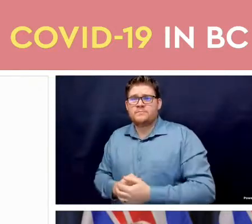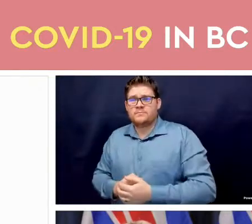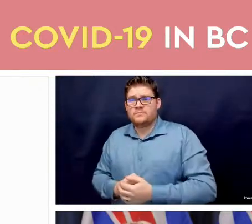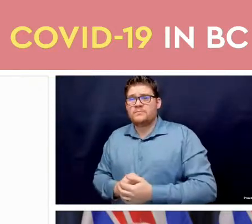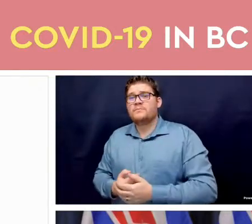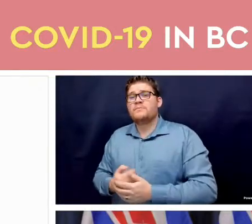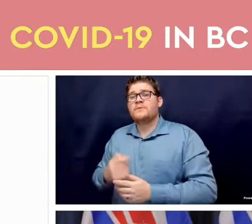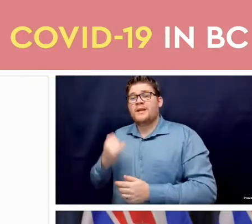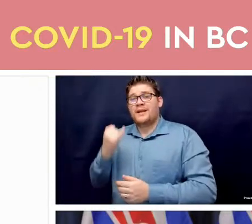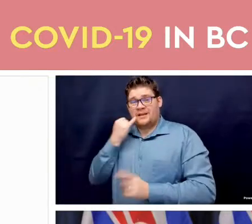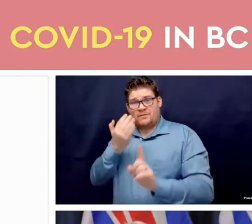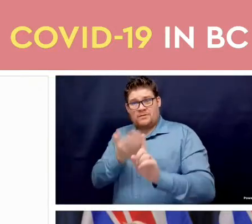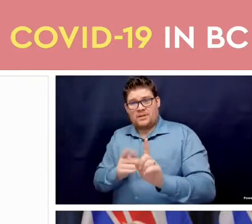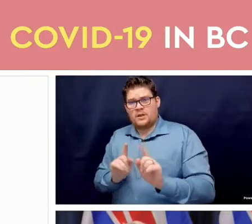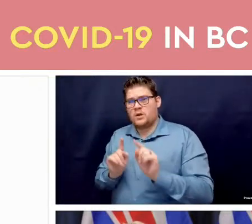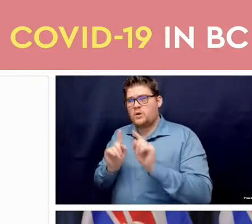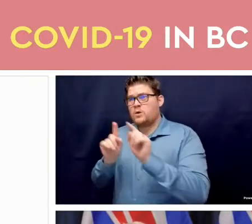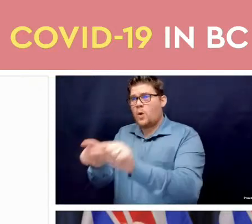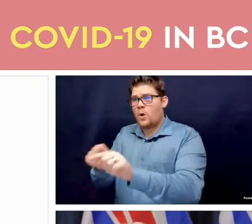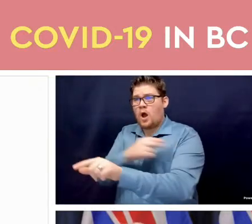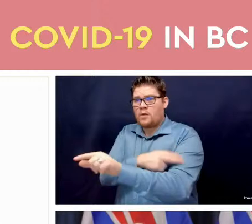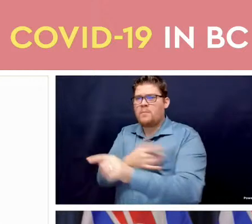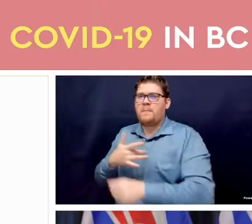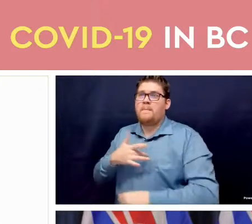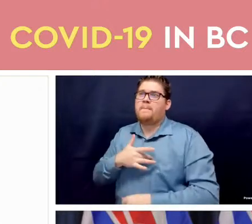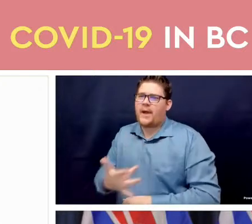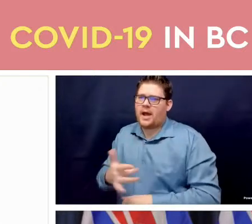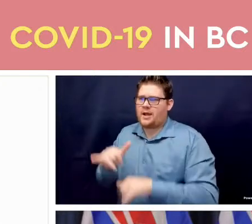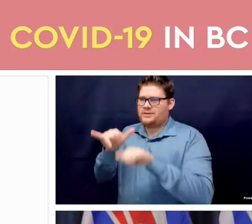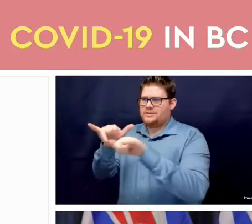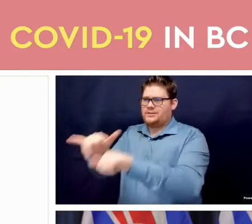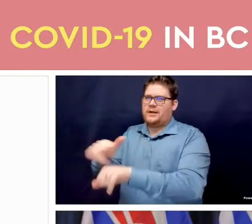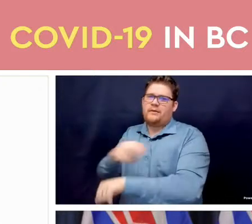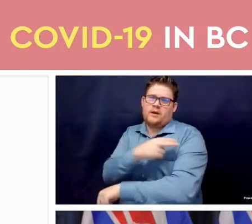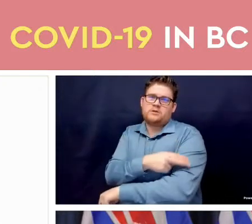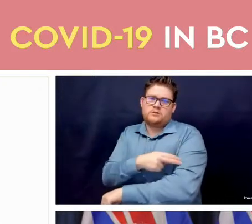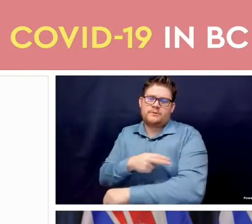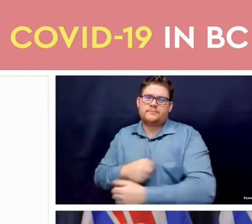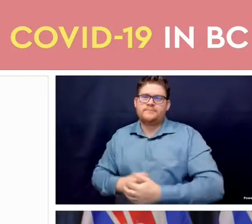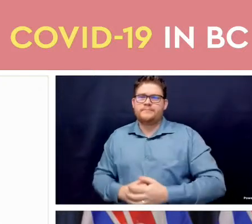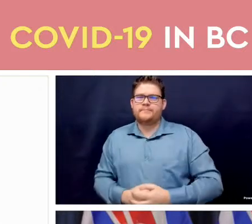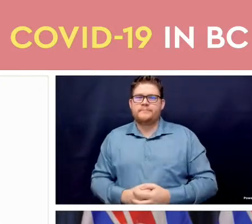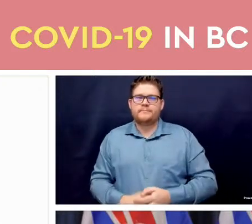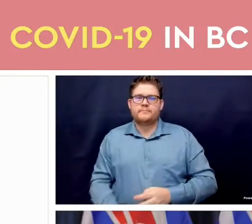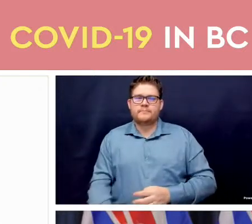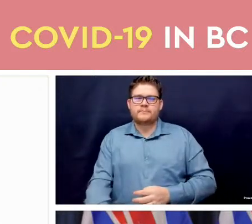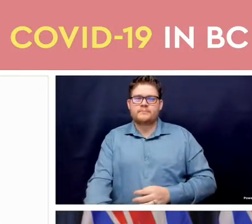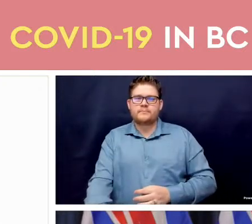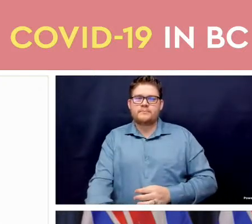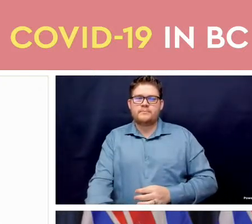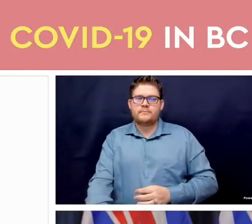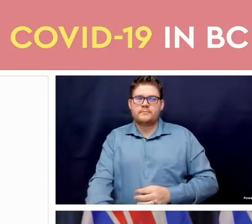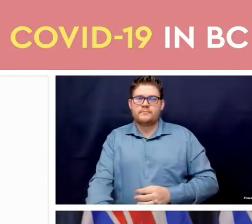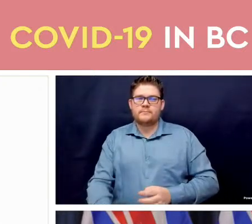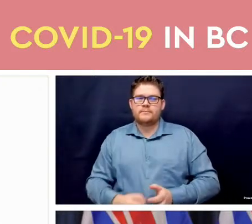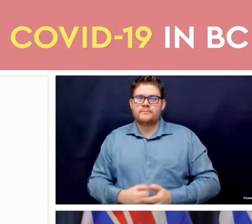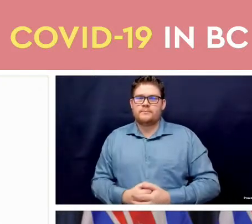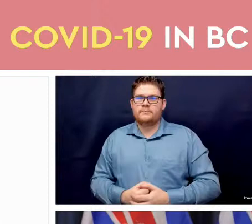there because of Omicron, how many people are there because they've been infected with Delta, which we know causes more